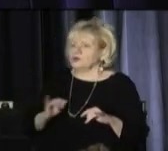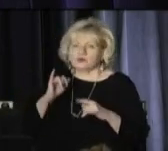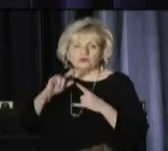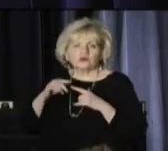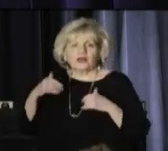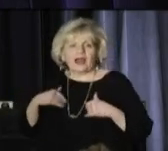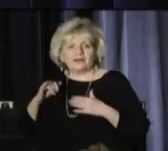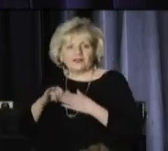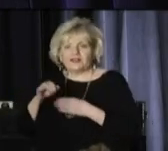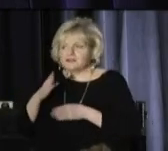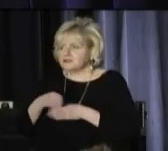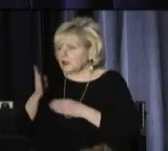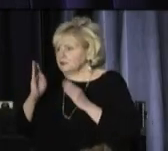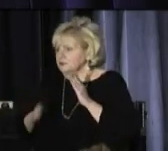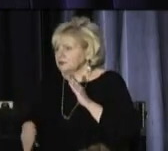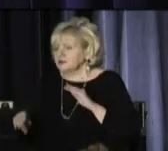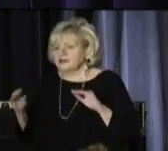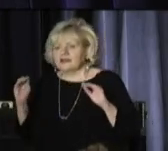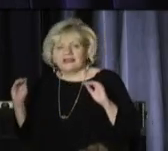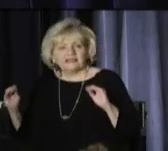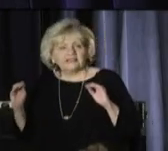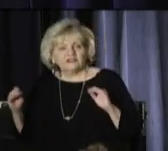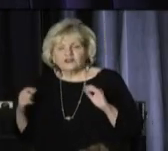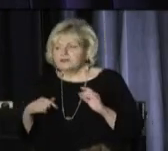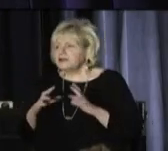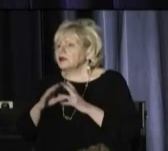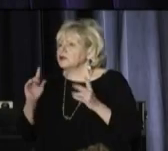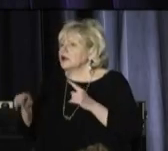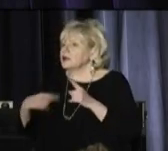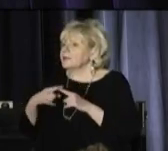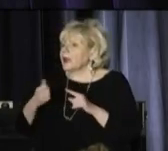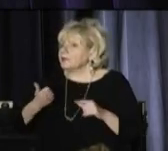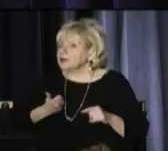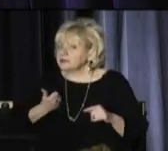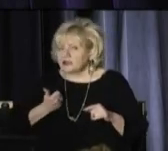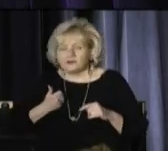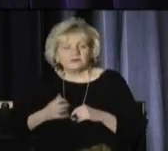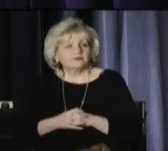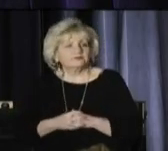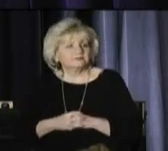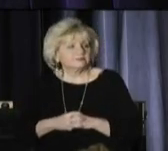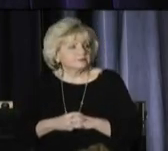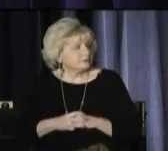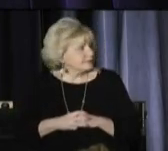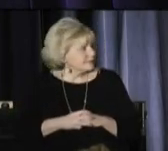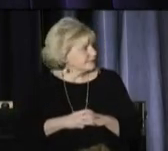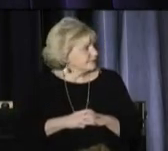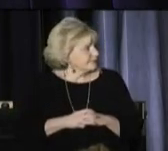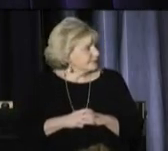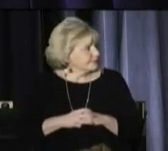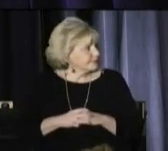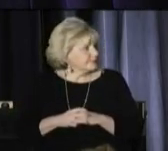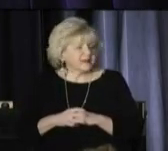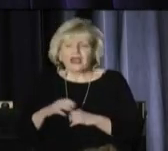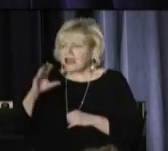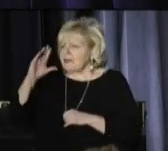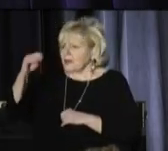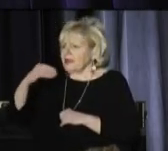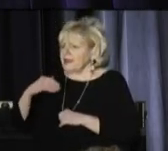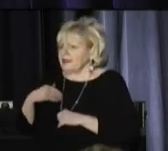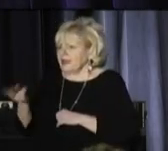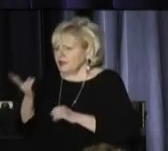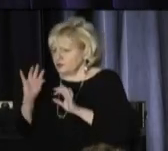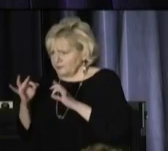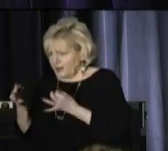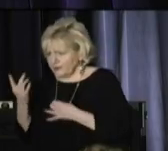done? Teaches me a lot about myself. This novel is about a man who had two families, one in the